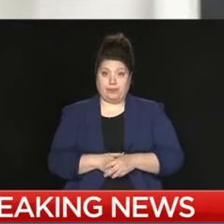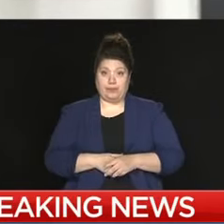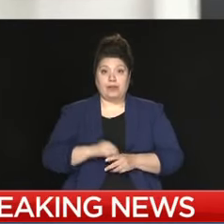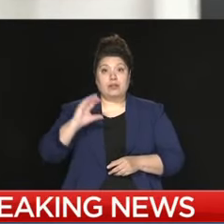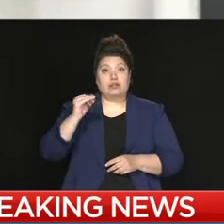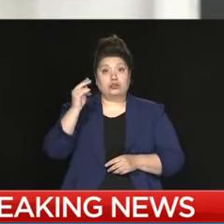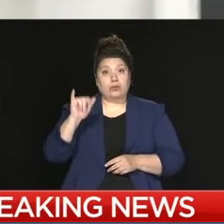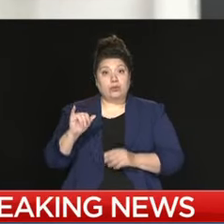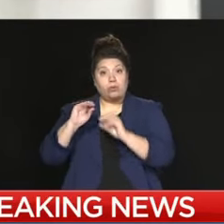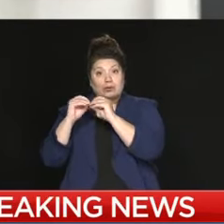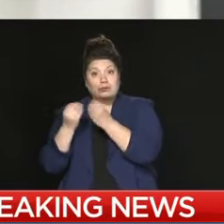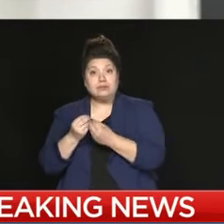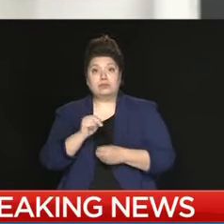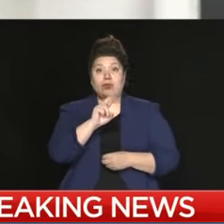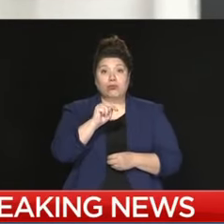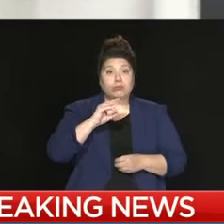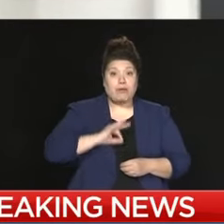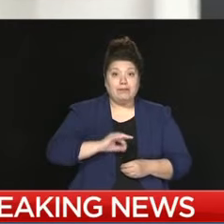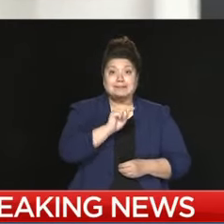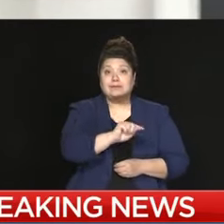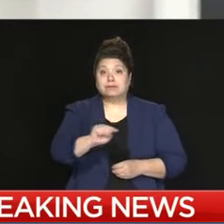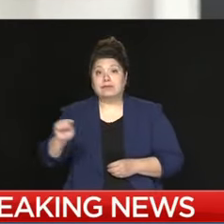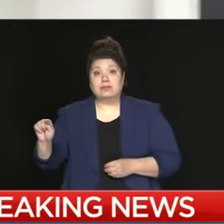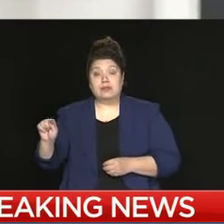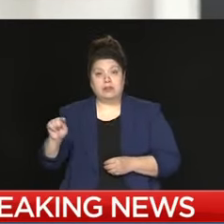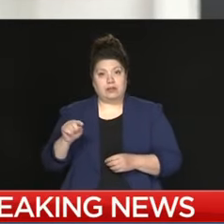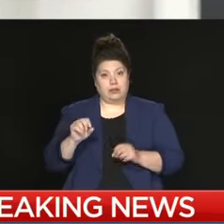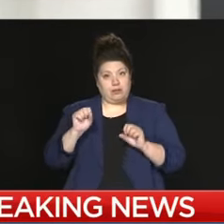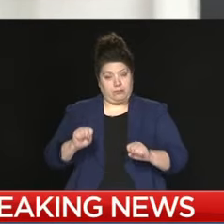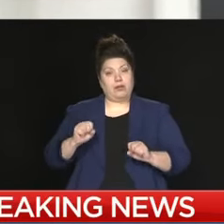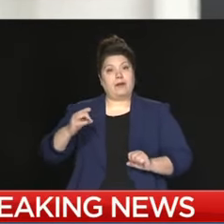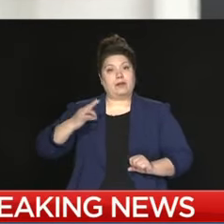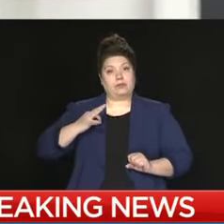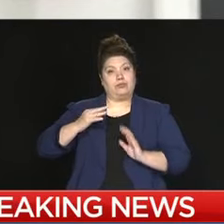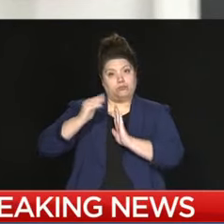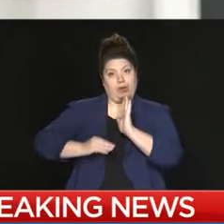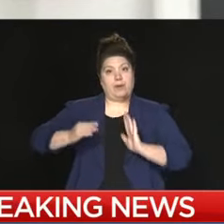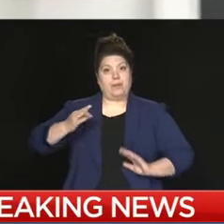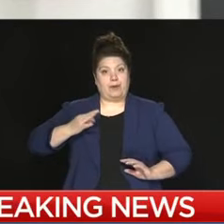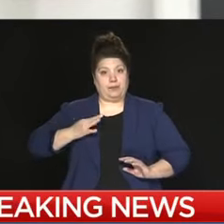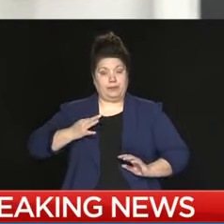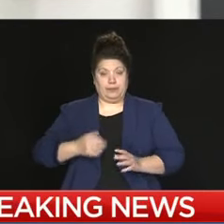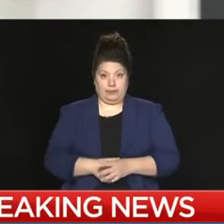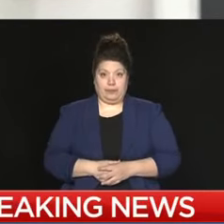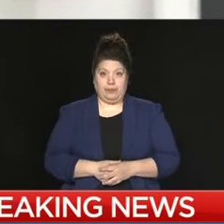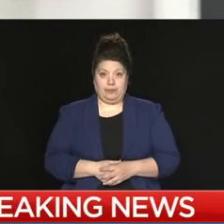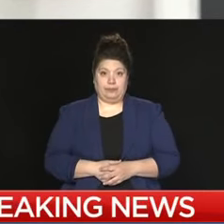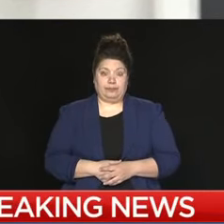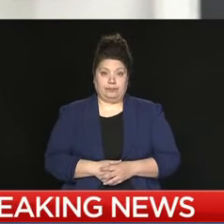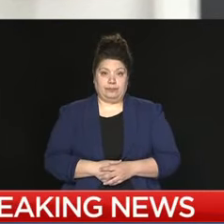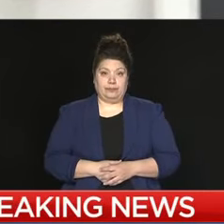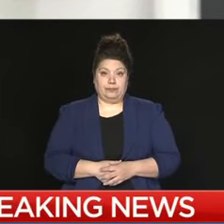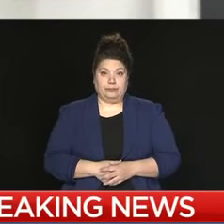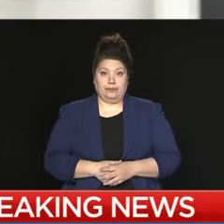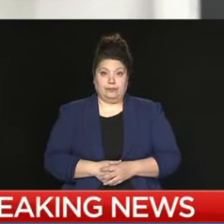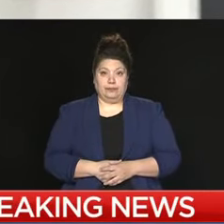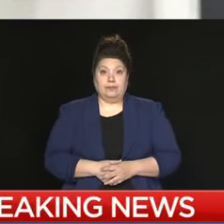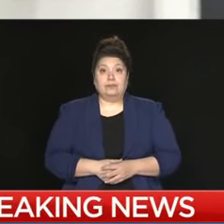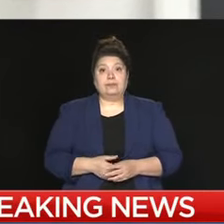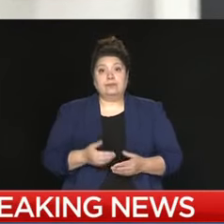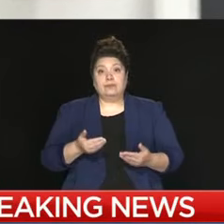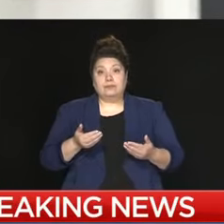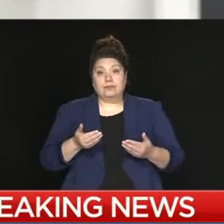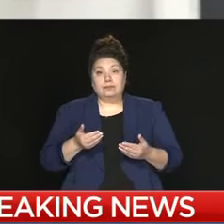Nonprofits and NGOs will also be eligible for this program, and soon we will